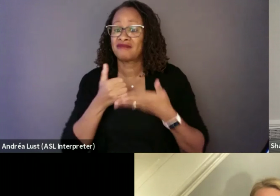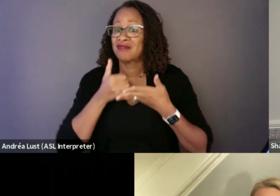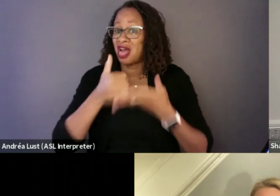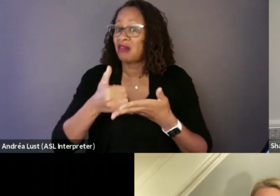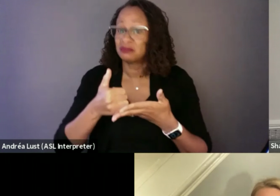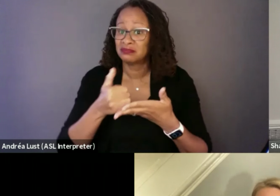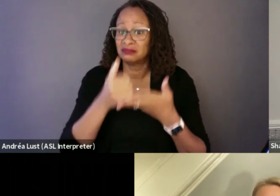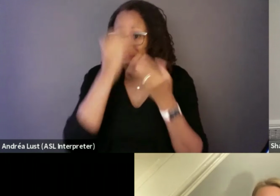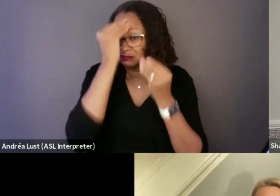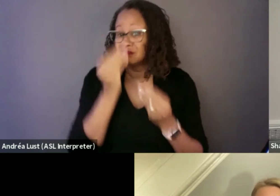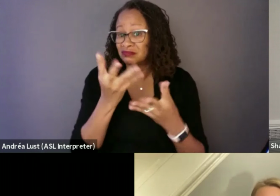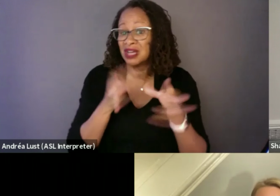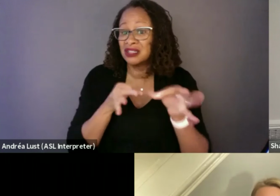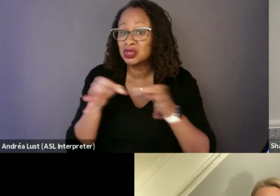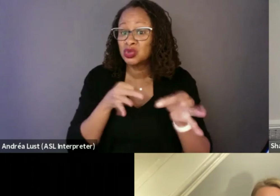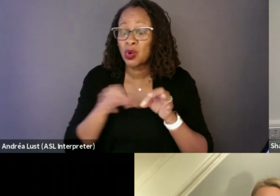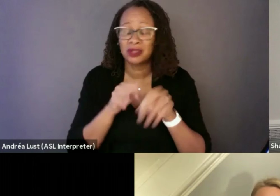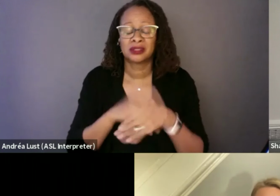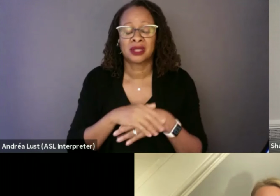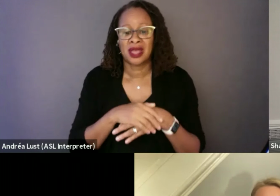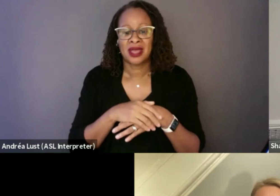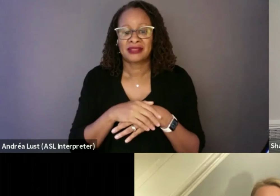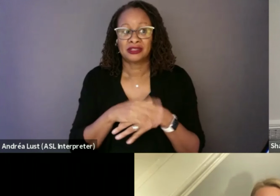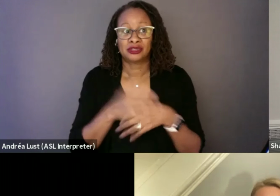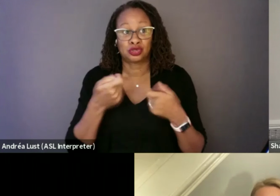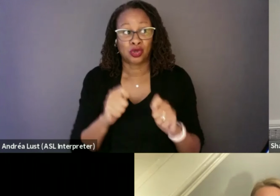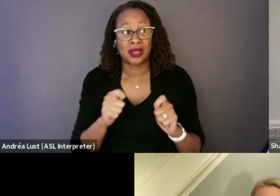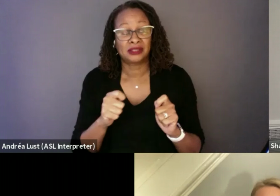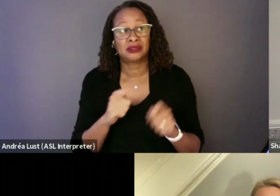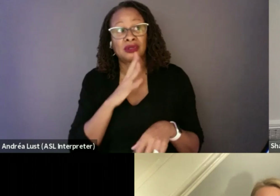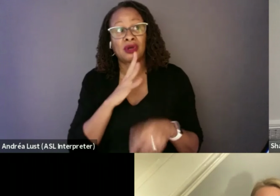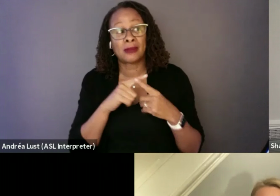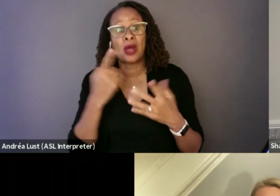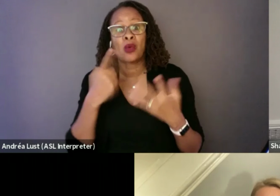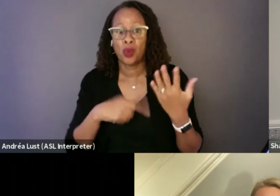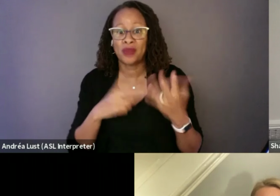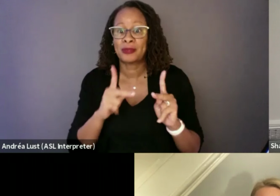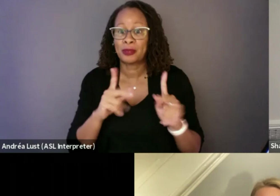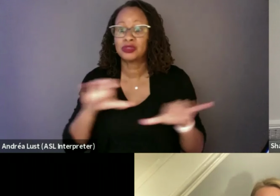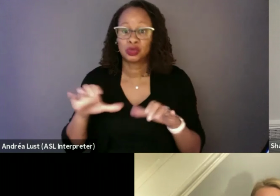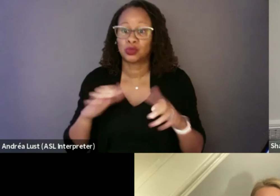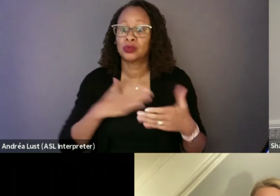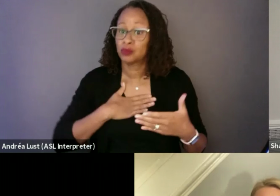trying to tell about the lengths that, the people were willing to go to have